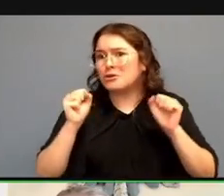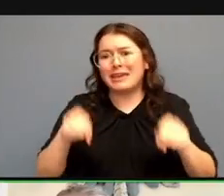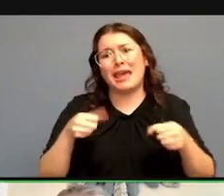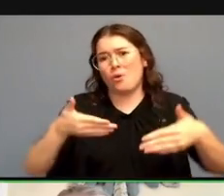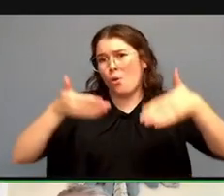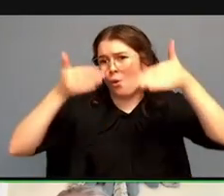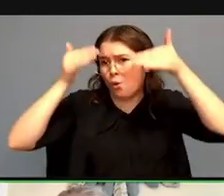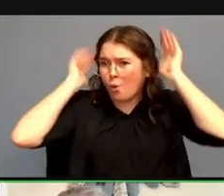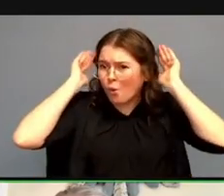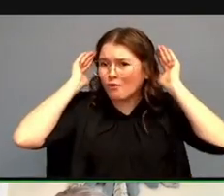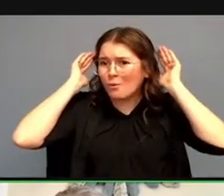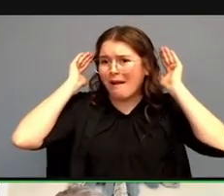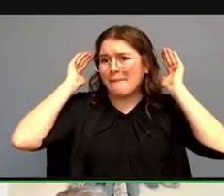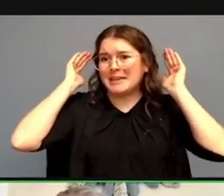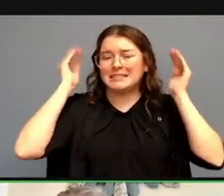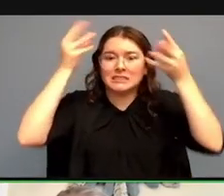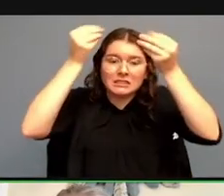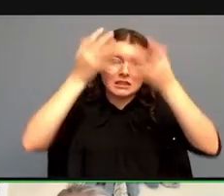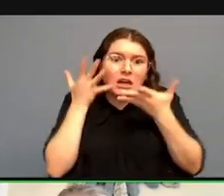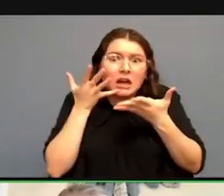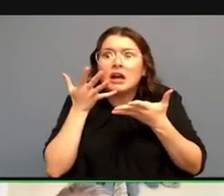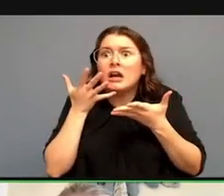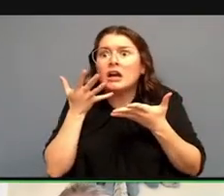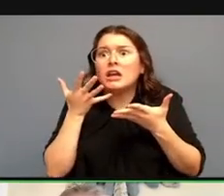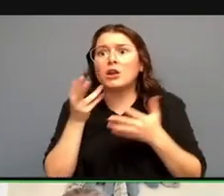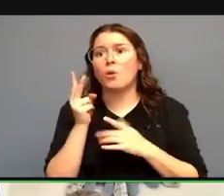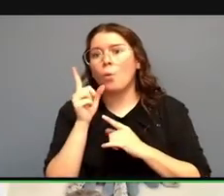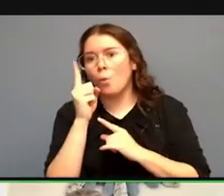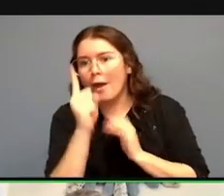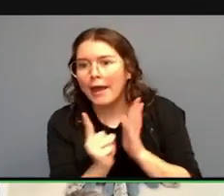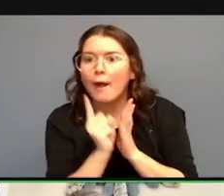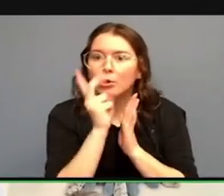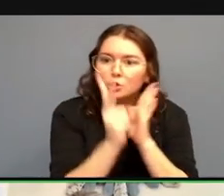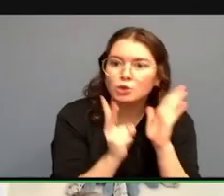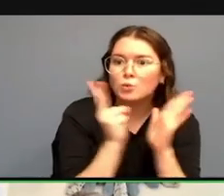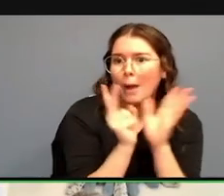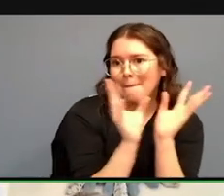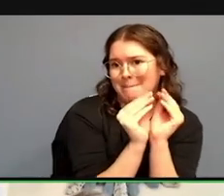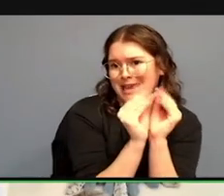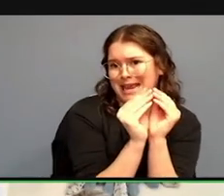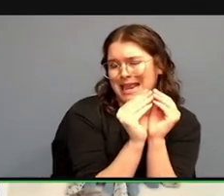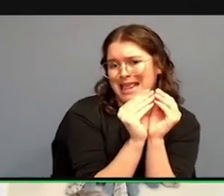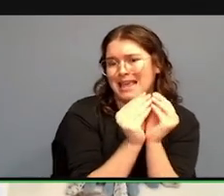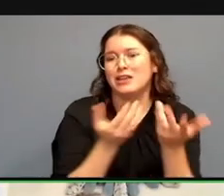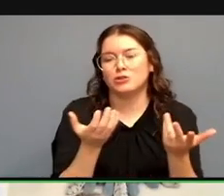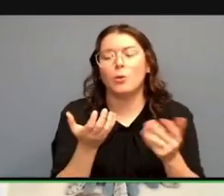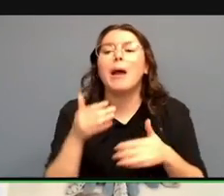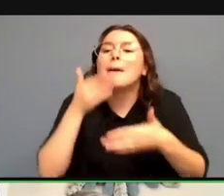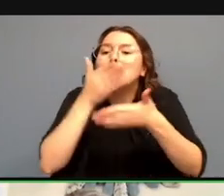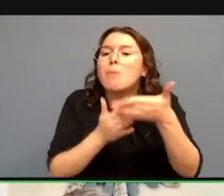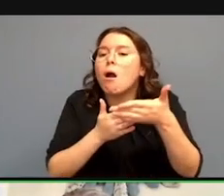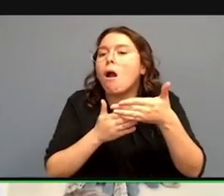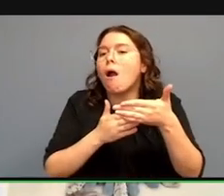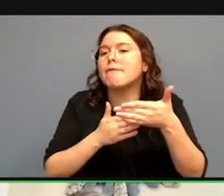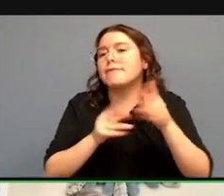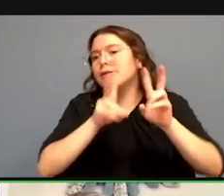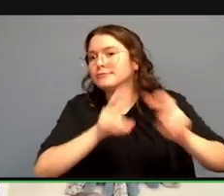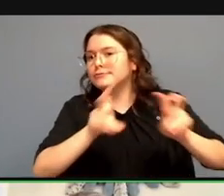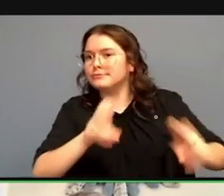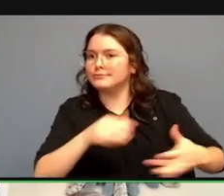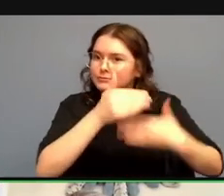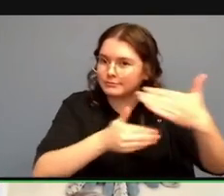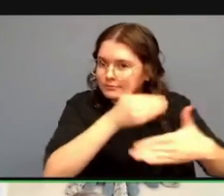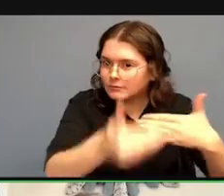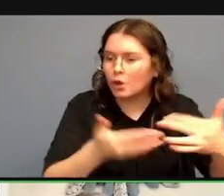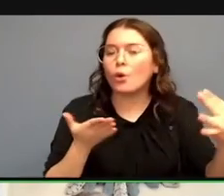to hear in a 1 to 2 hour meeting. But that is part of the assessment process, just to go through